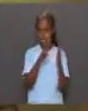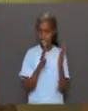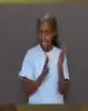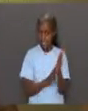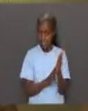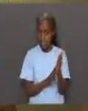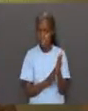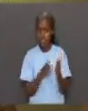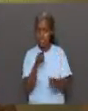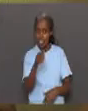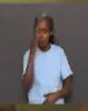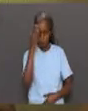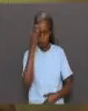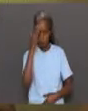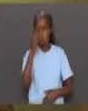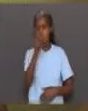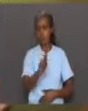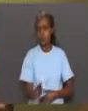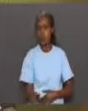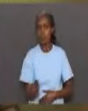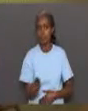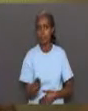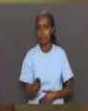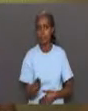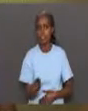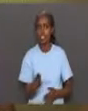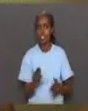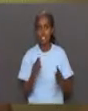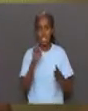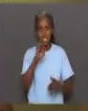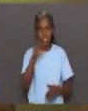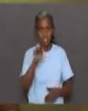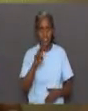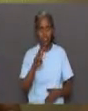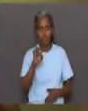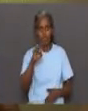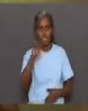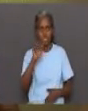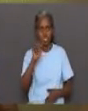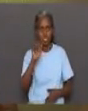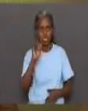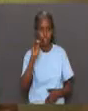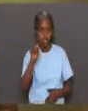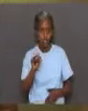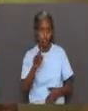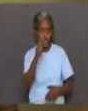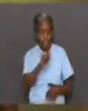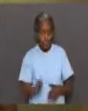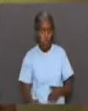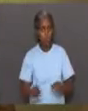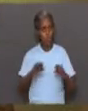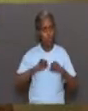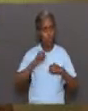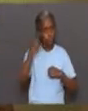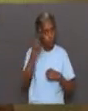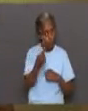that we know as geometry. The invention of geometry was one